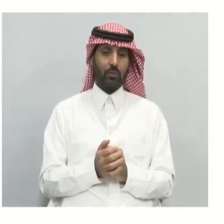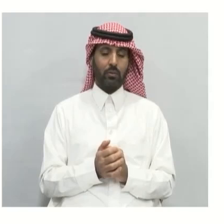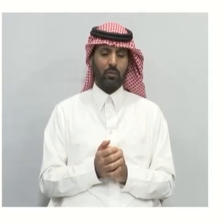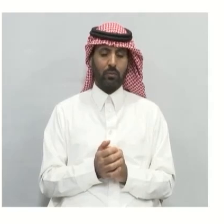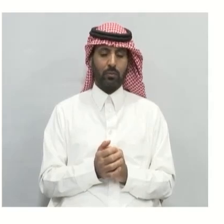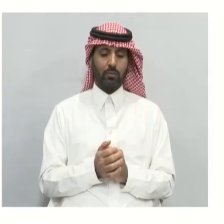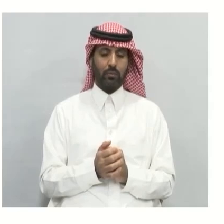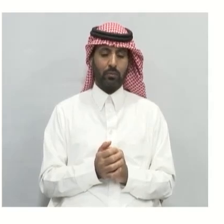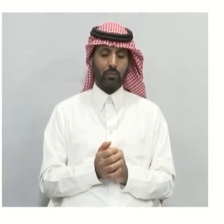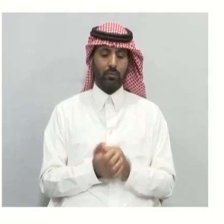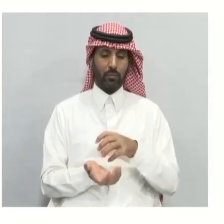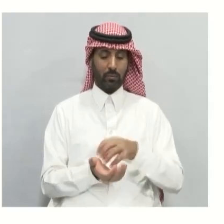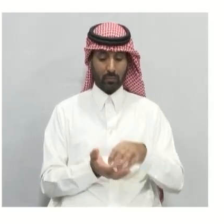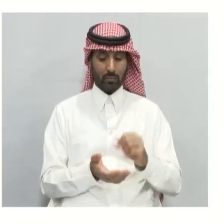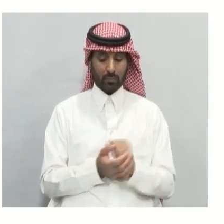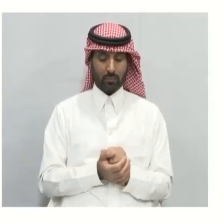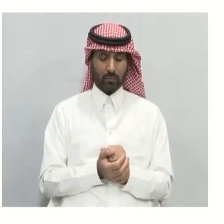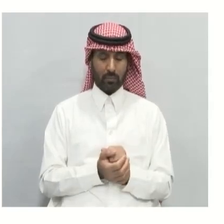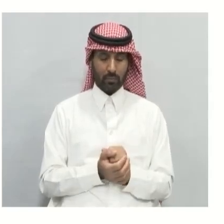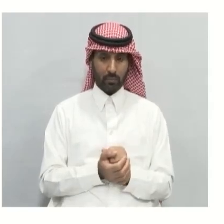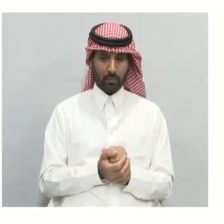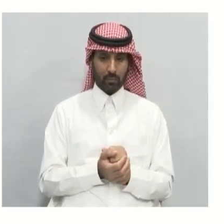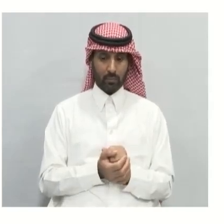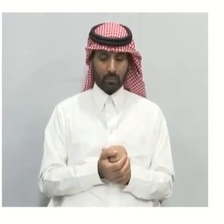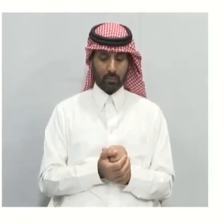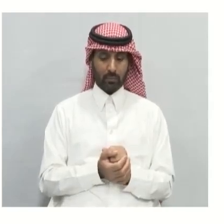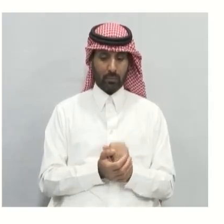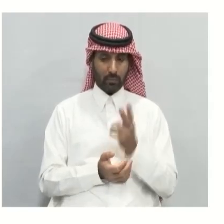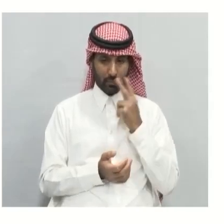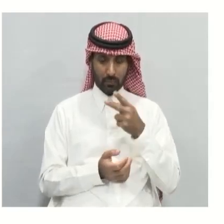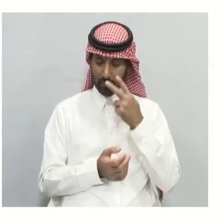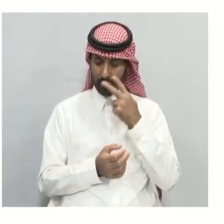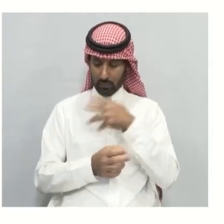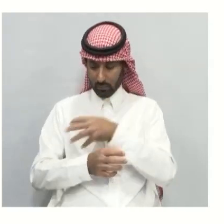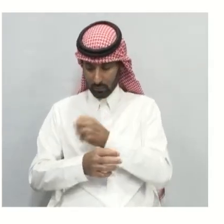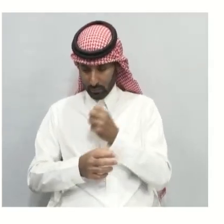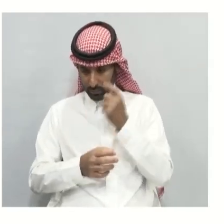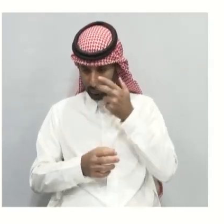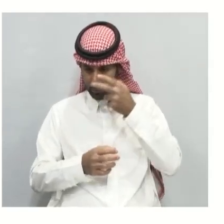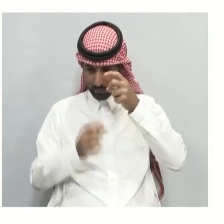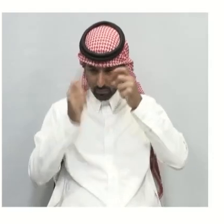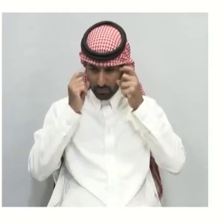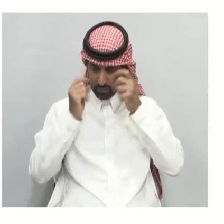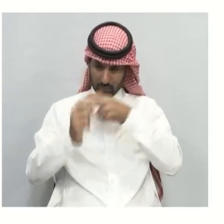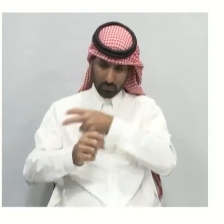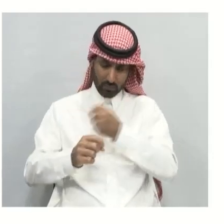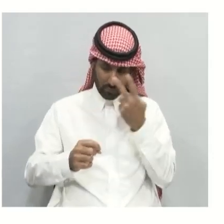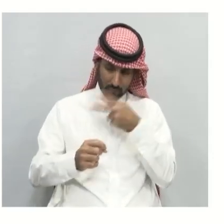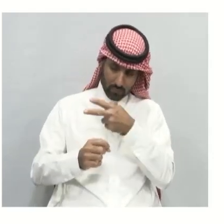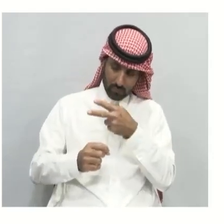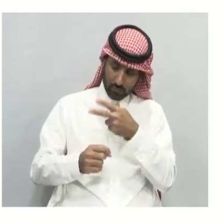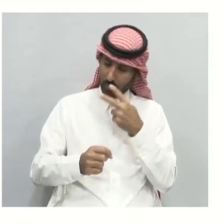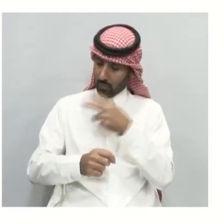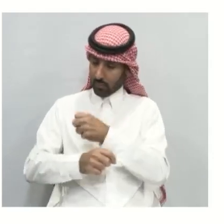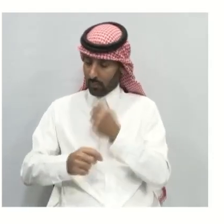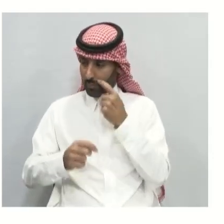use the means of transportation we're using today. How about this thief? What would you have done if you had